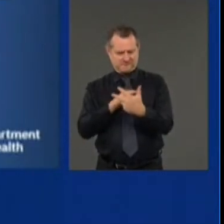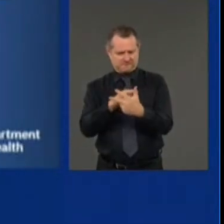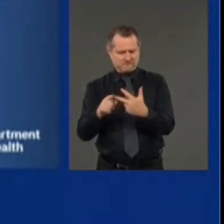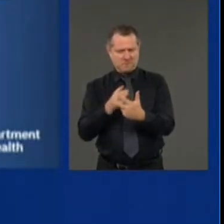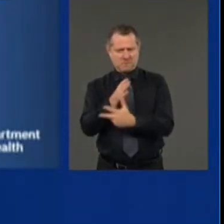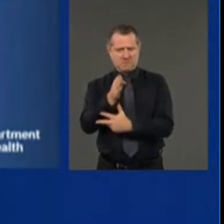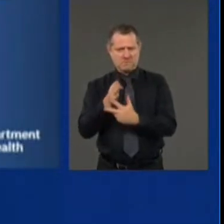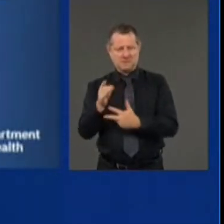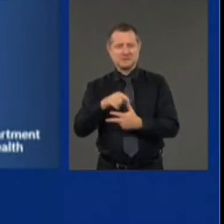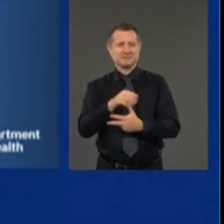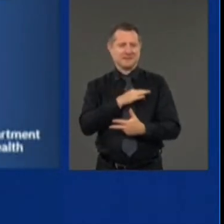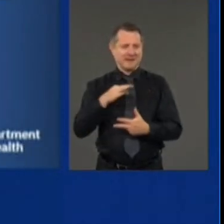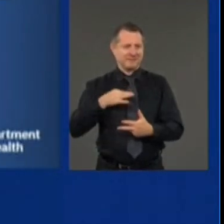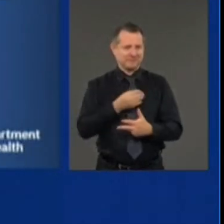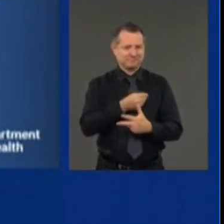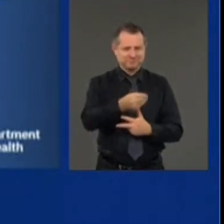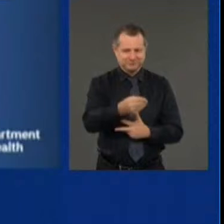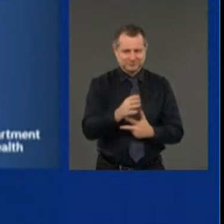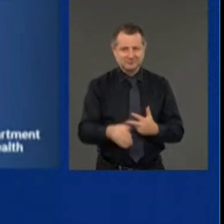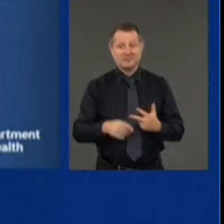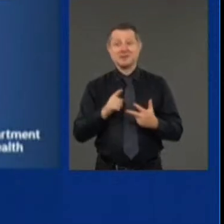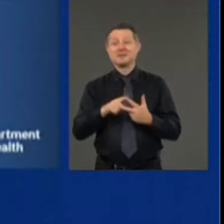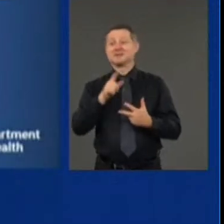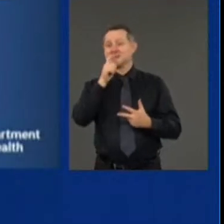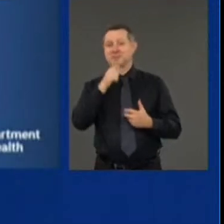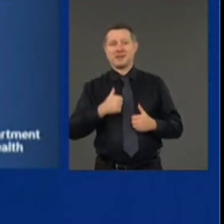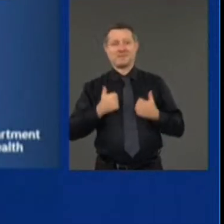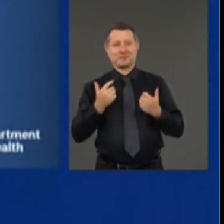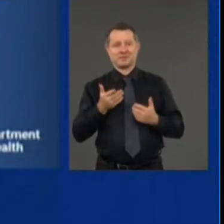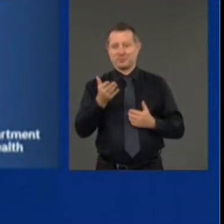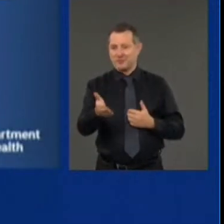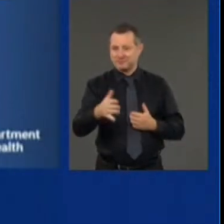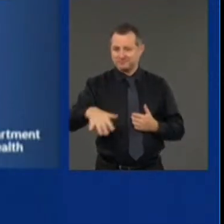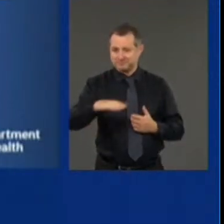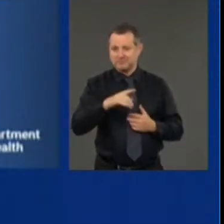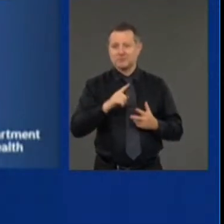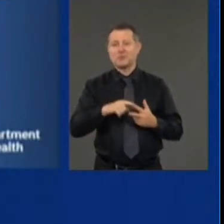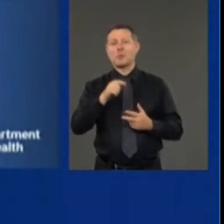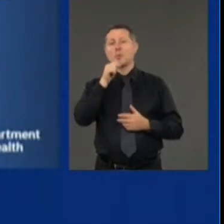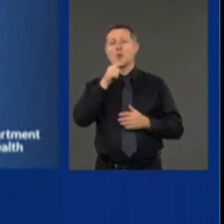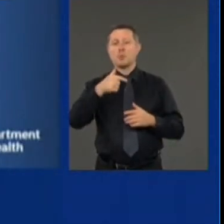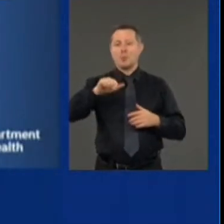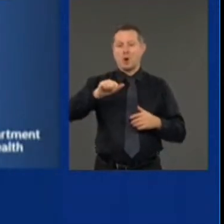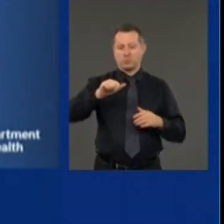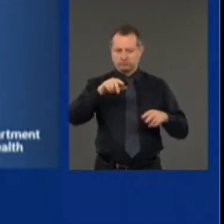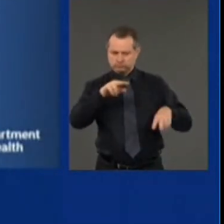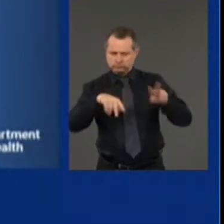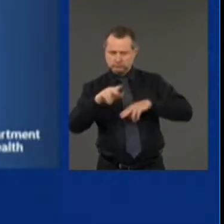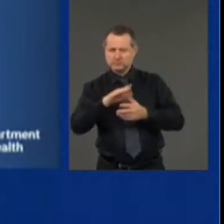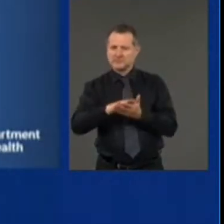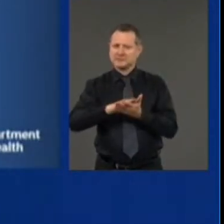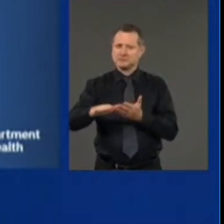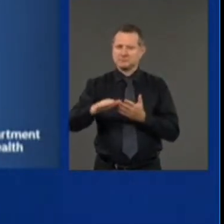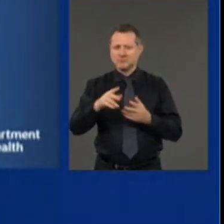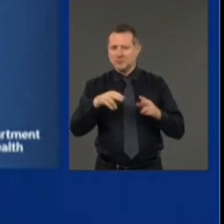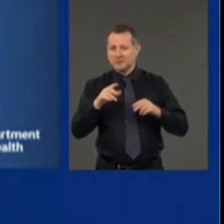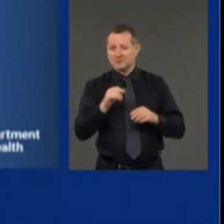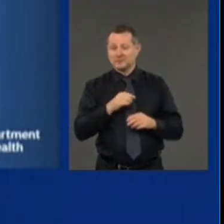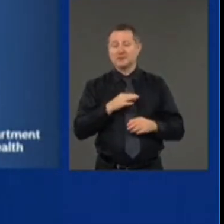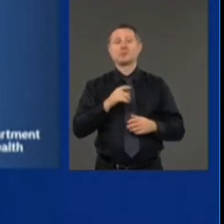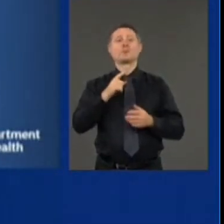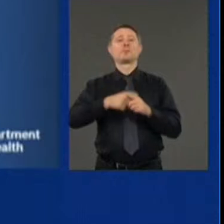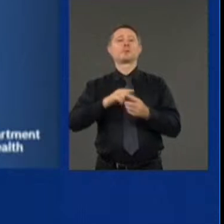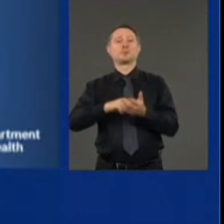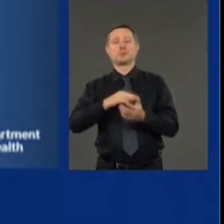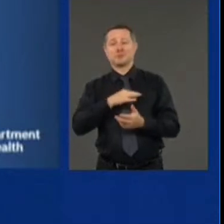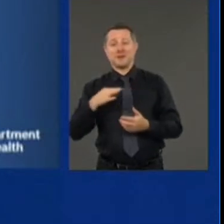the admissions, there's quality. First, we could begin with staff. As the governor has said many